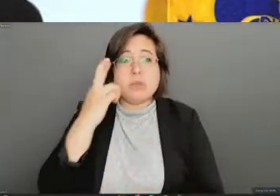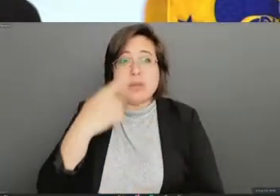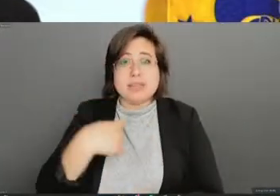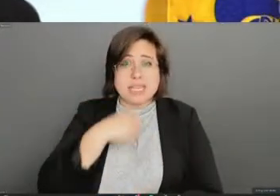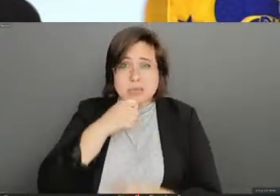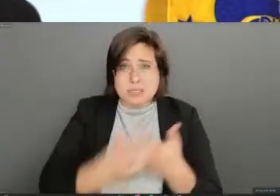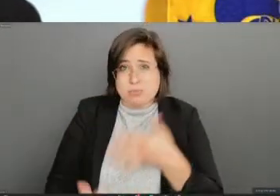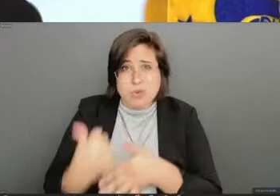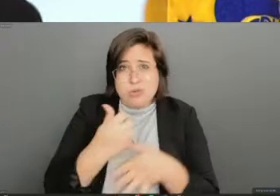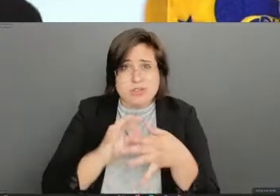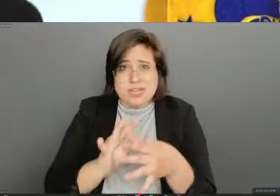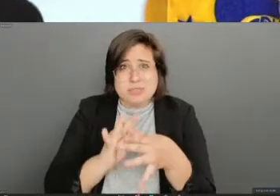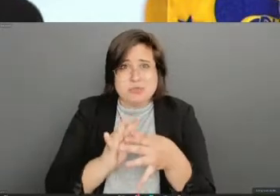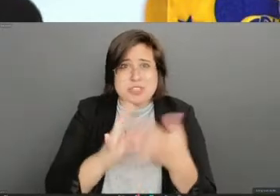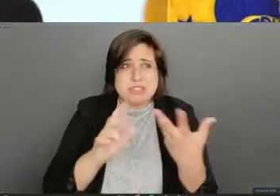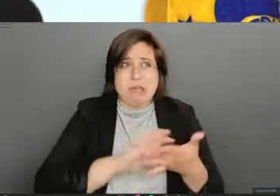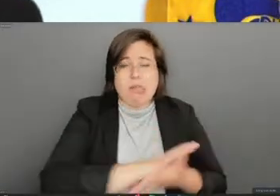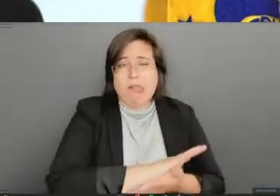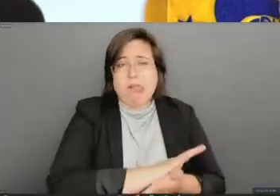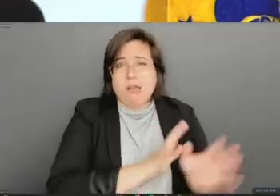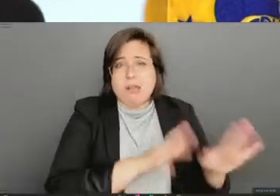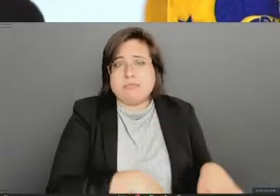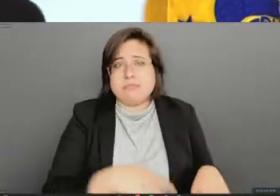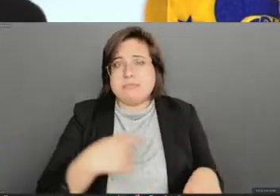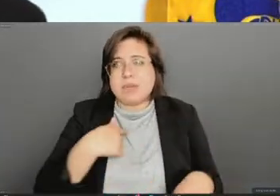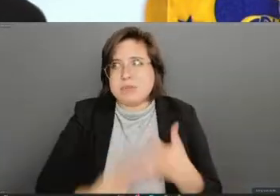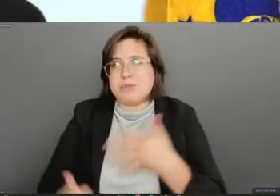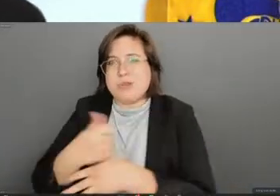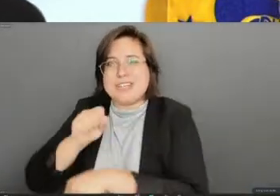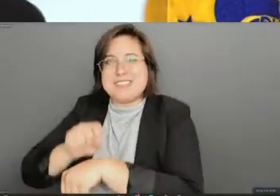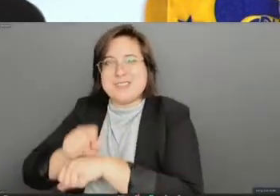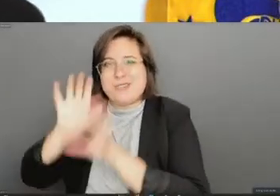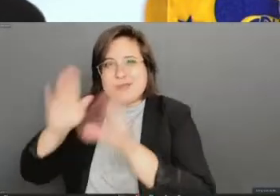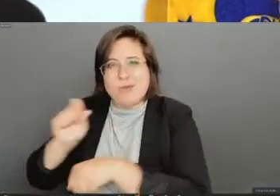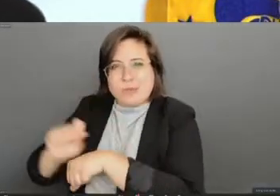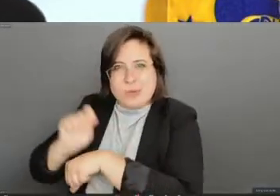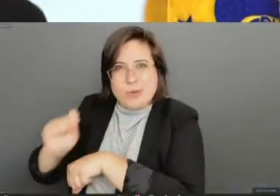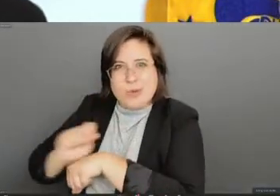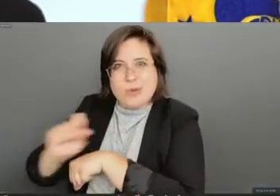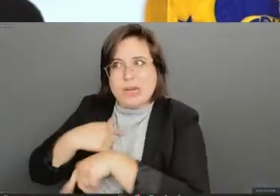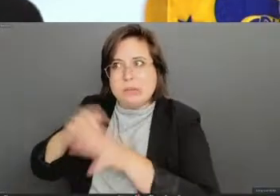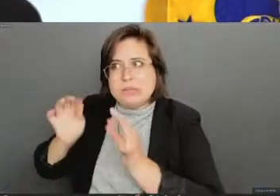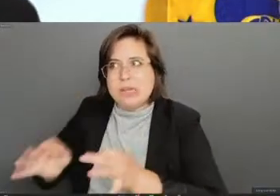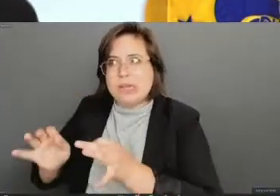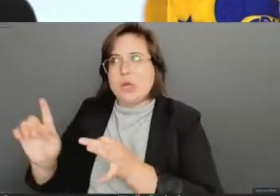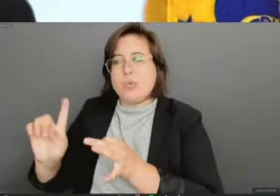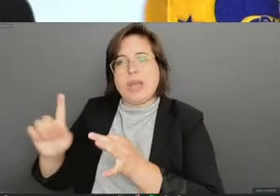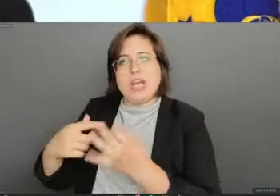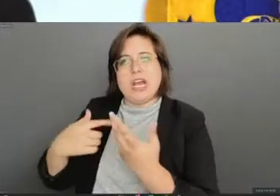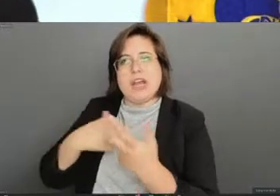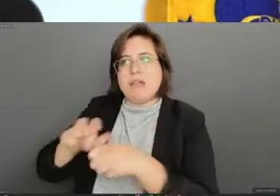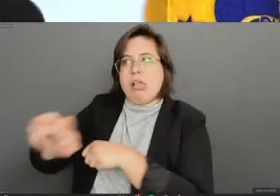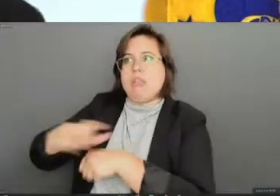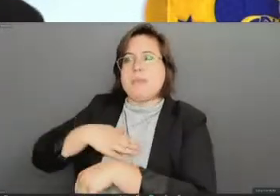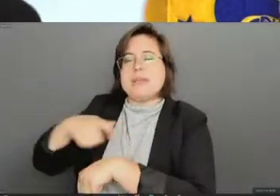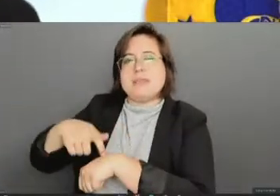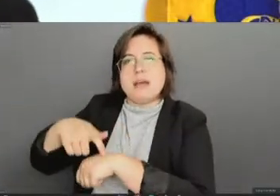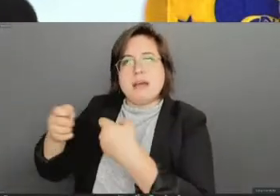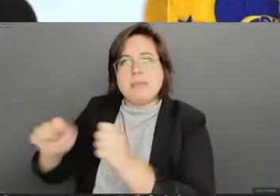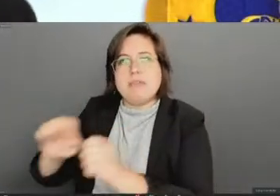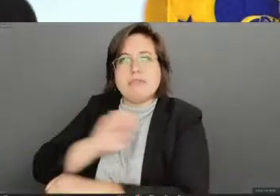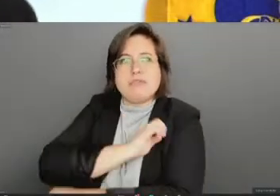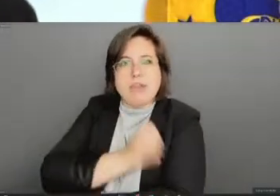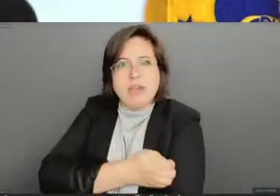prioritizing relationships and community in my life. I was prioritizing work in my life. I was making decisions about where I spend my time, effort, and